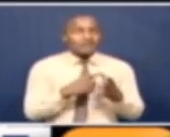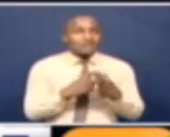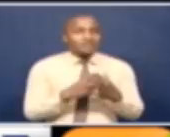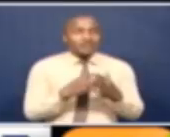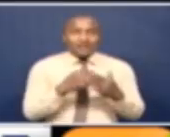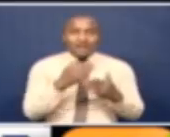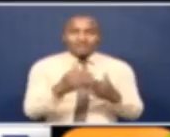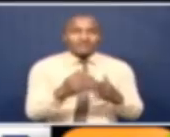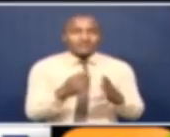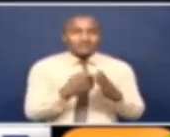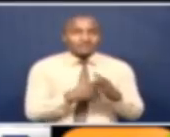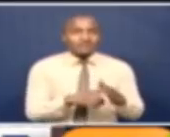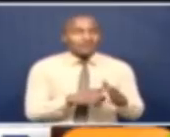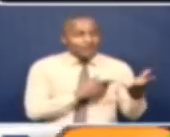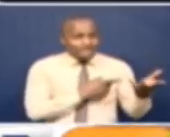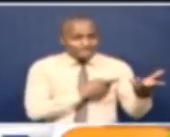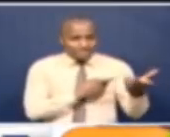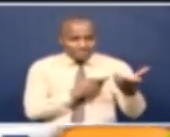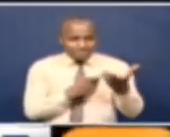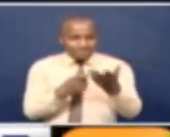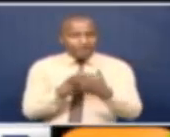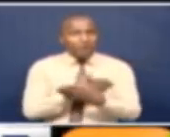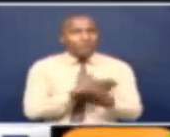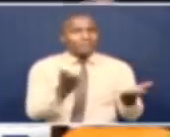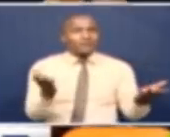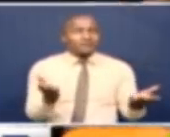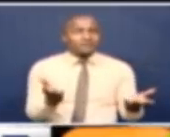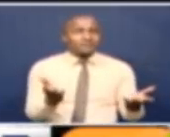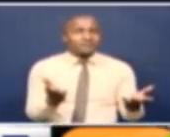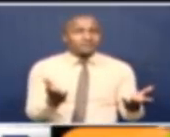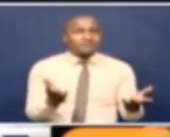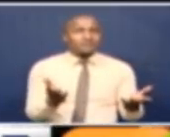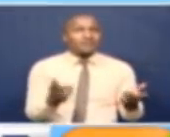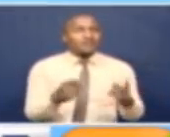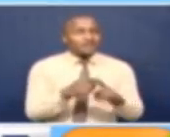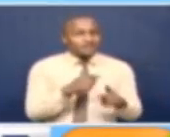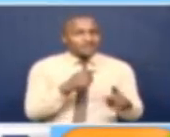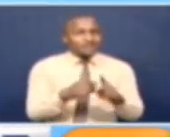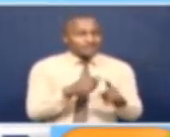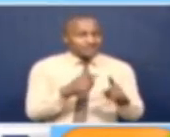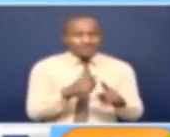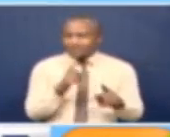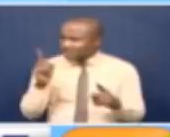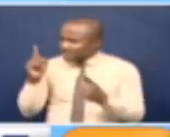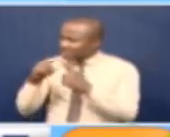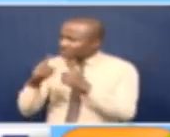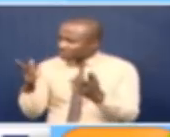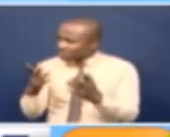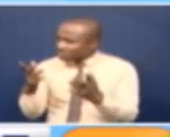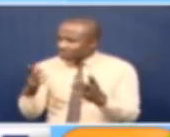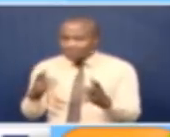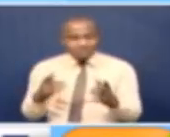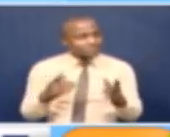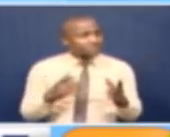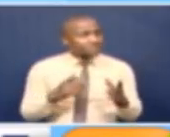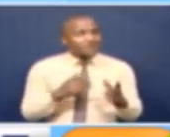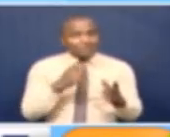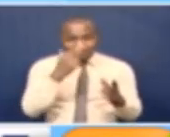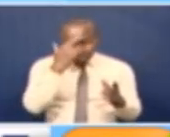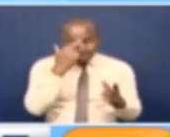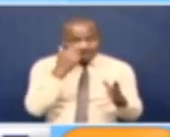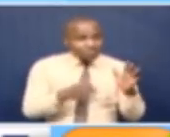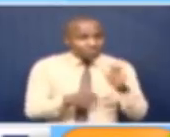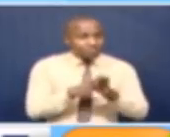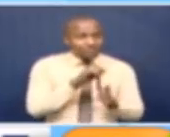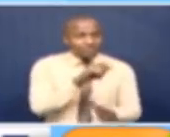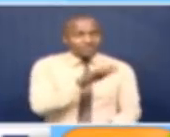after, he started spraying bullets. And intention is what? the intention is to kick the Maasai's out of that place. And